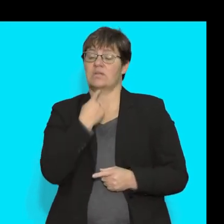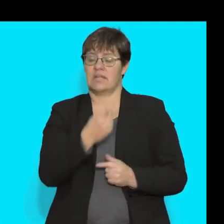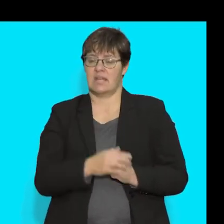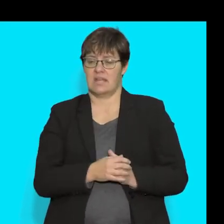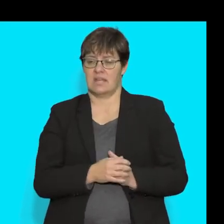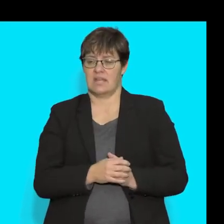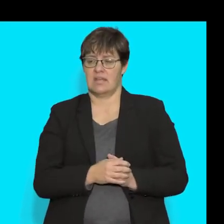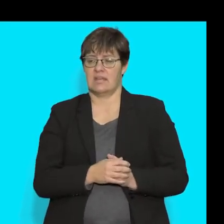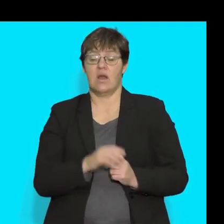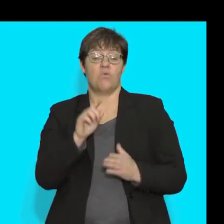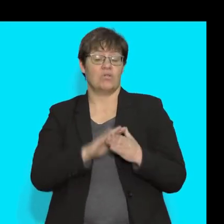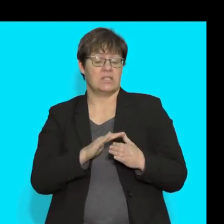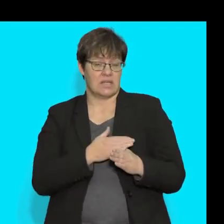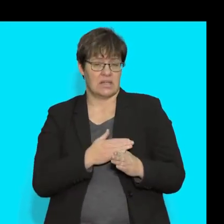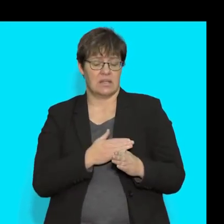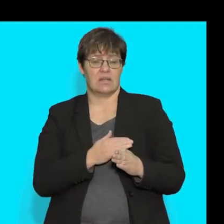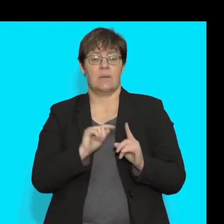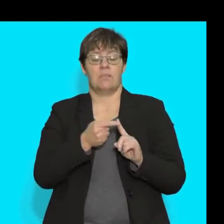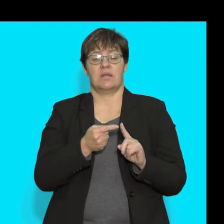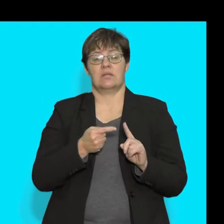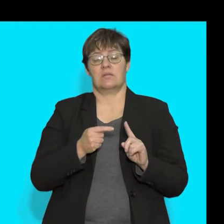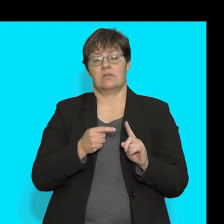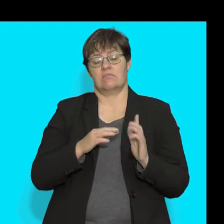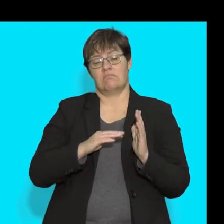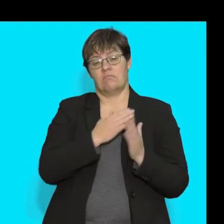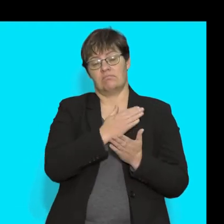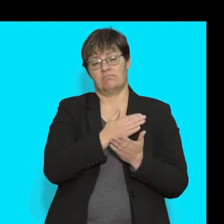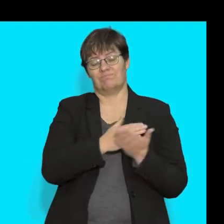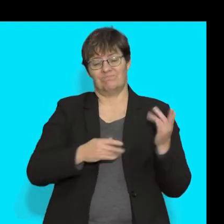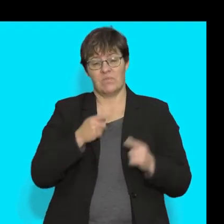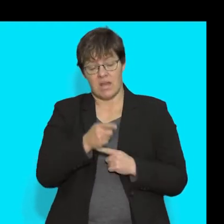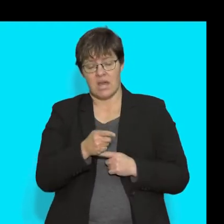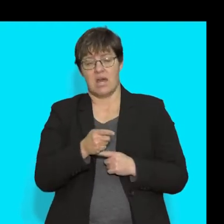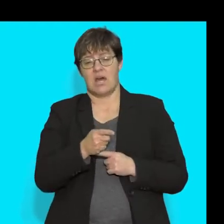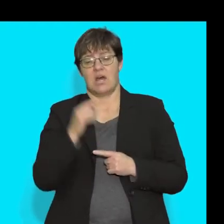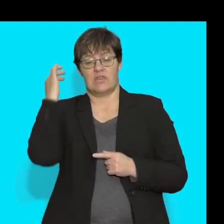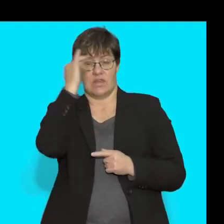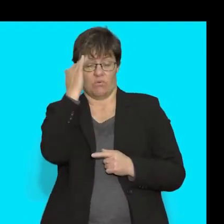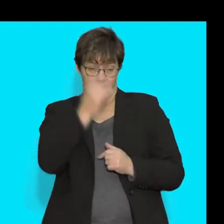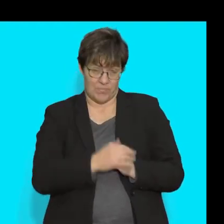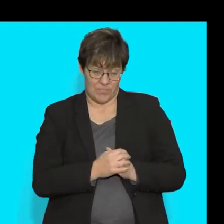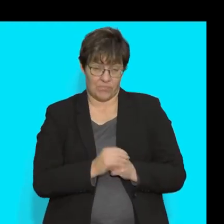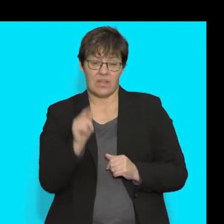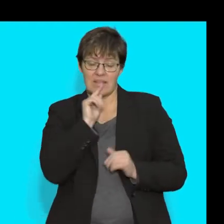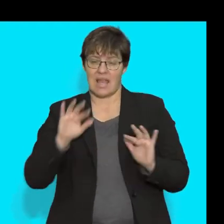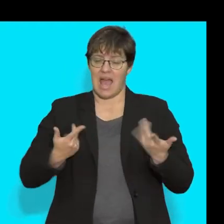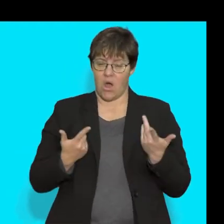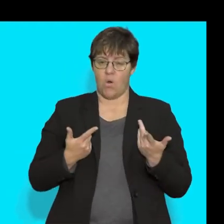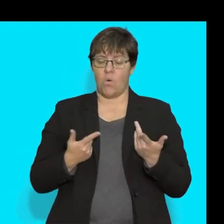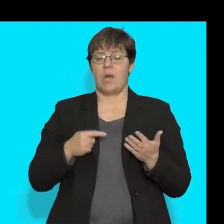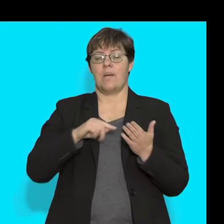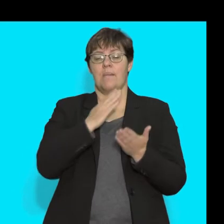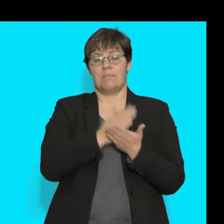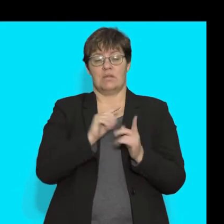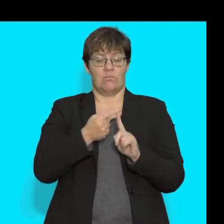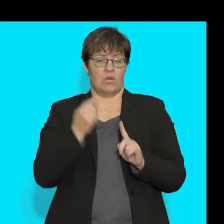given. Only this one will you then say the reason is midpoint theorem. And that's how you